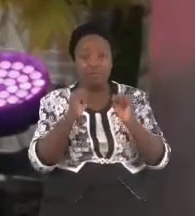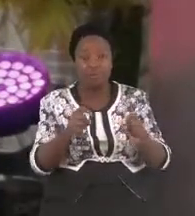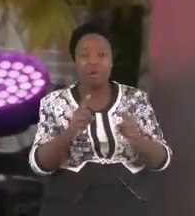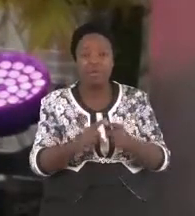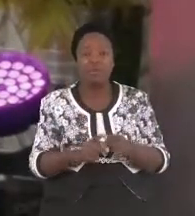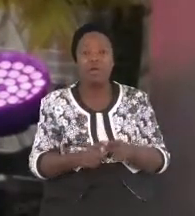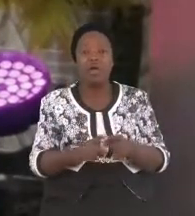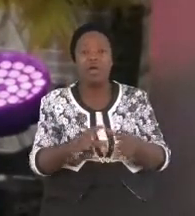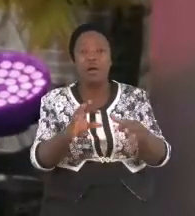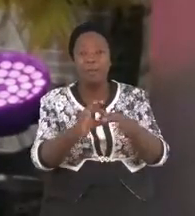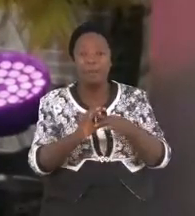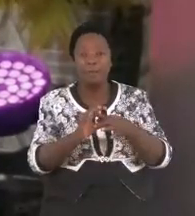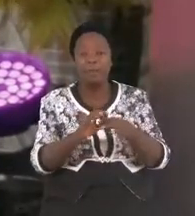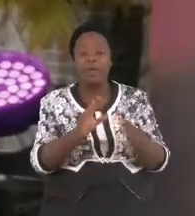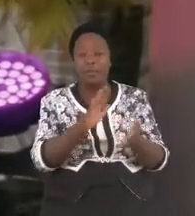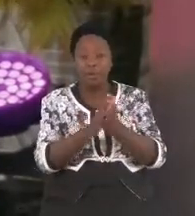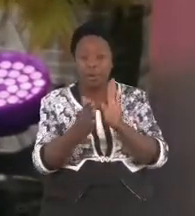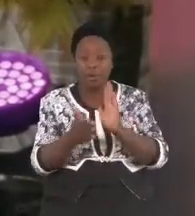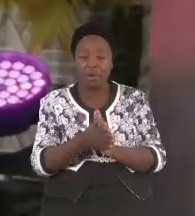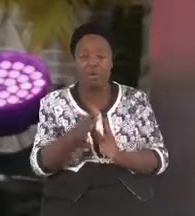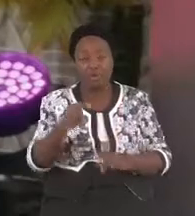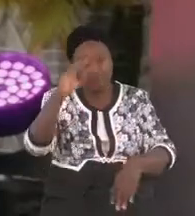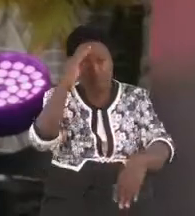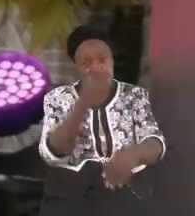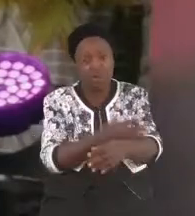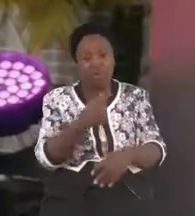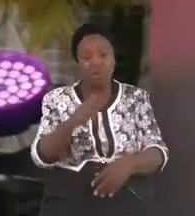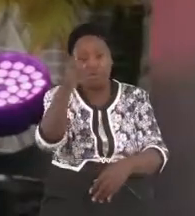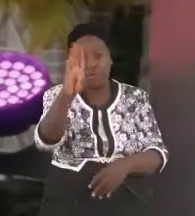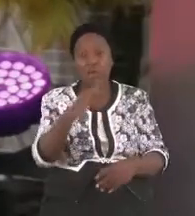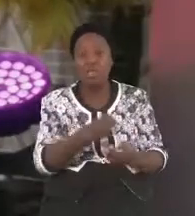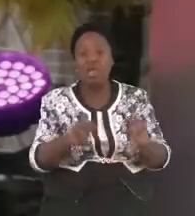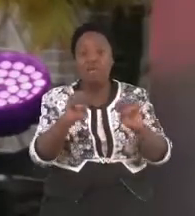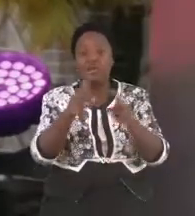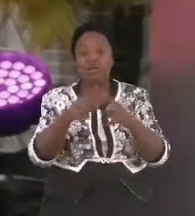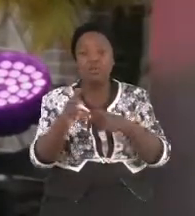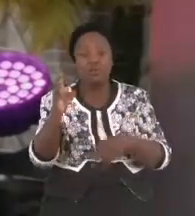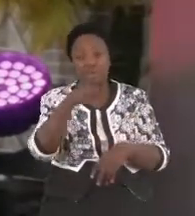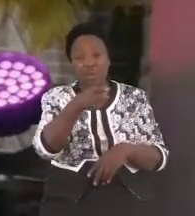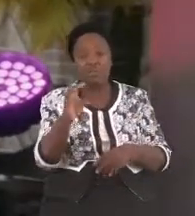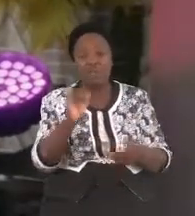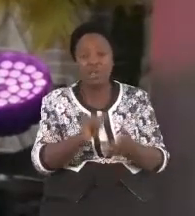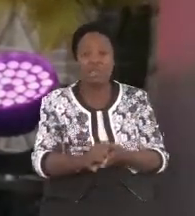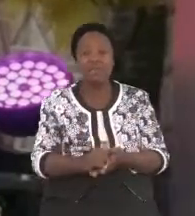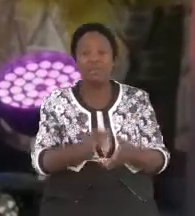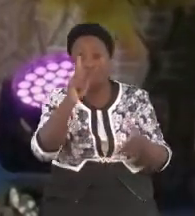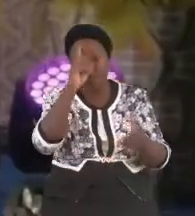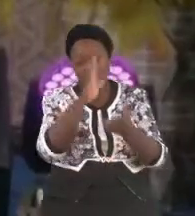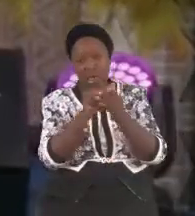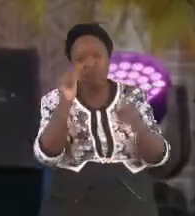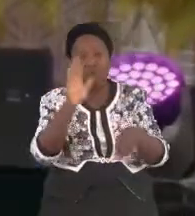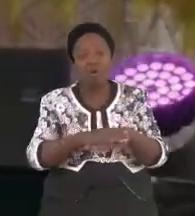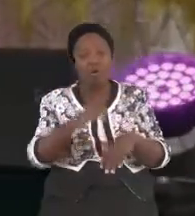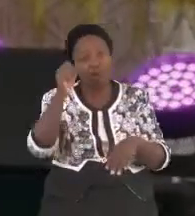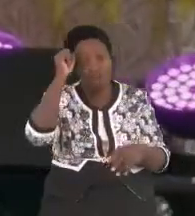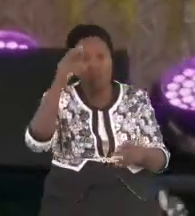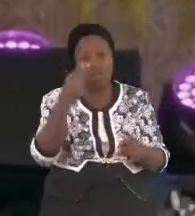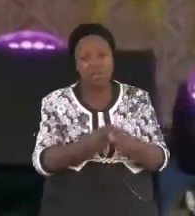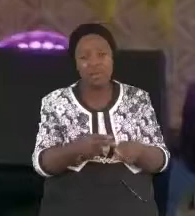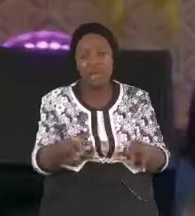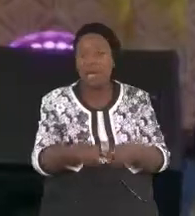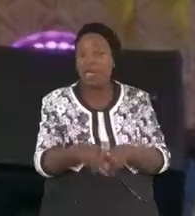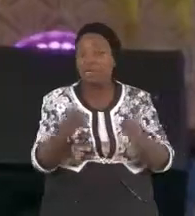God, even to them that believe on his name. As many as received him,